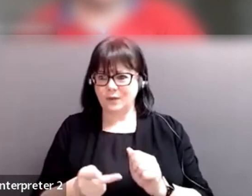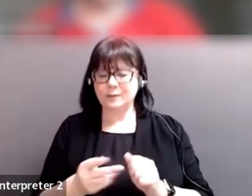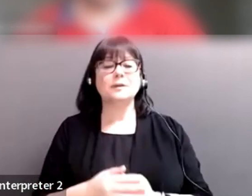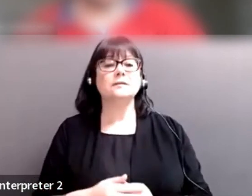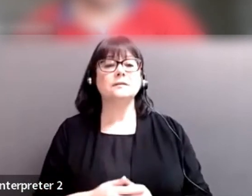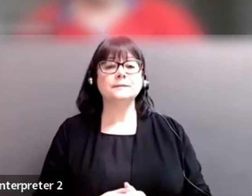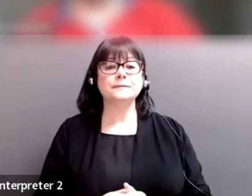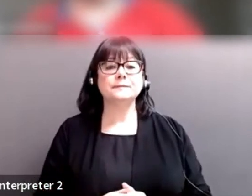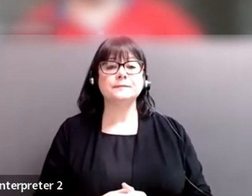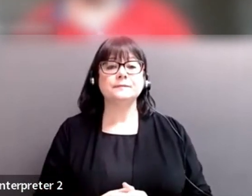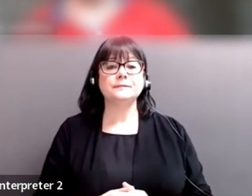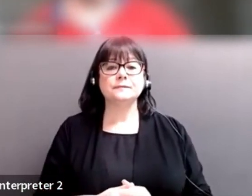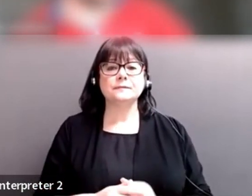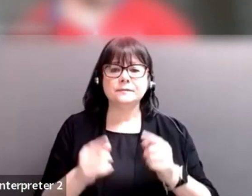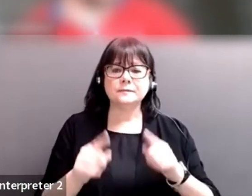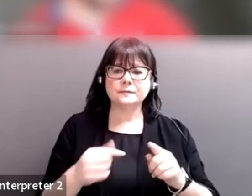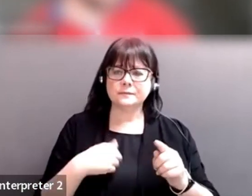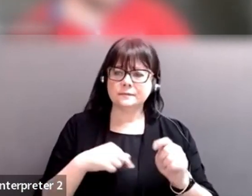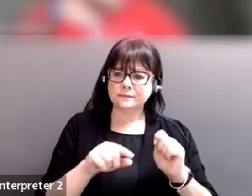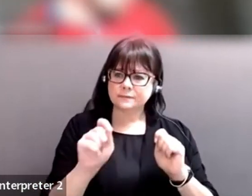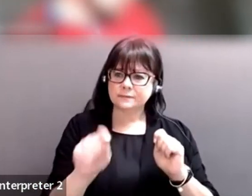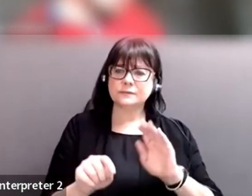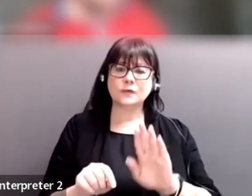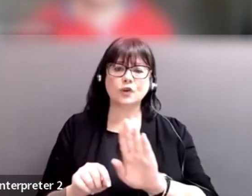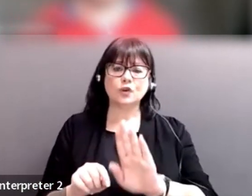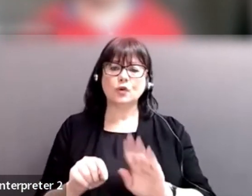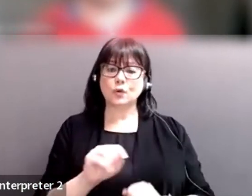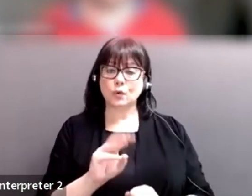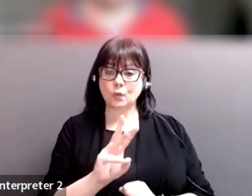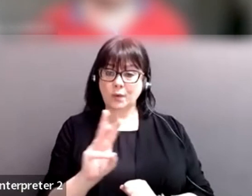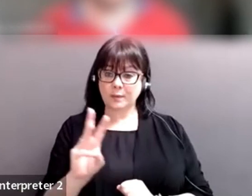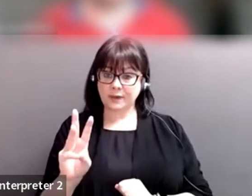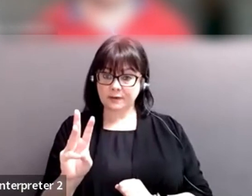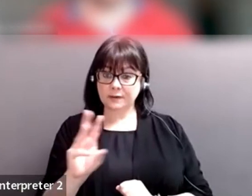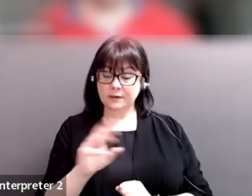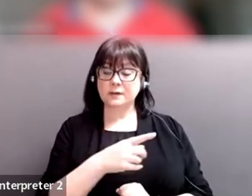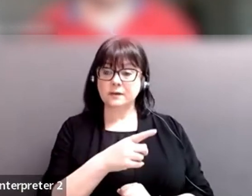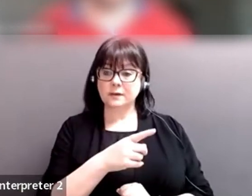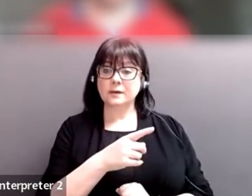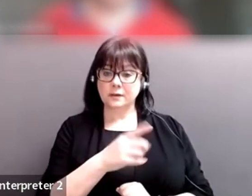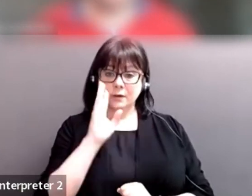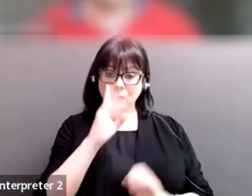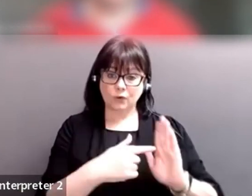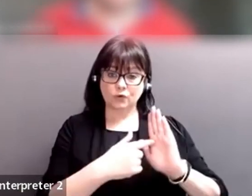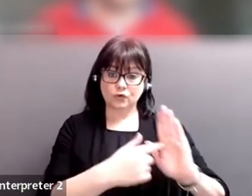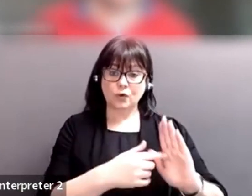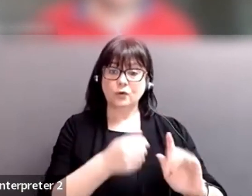about whether the website would show, like you were saying, the website shows if grants are open or